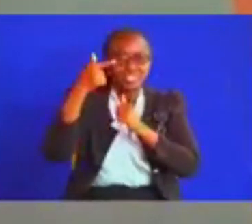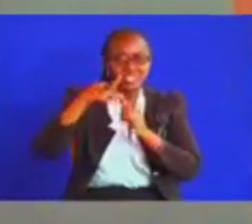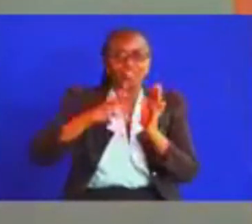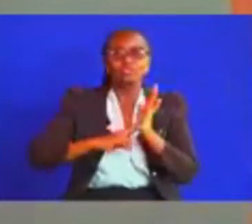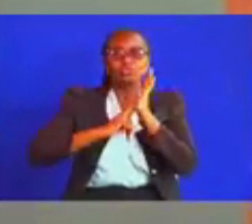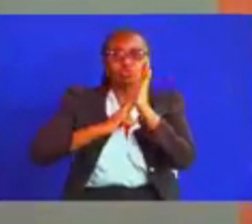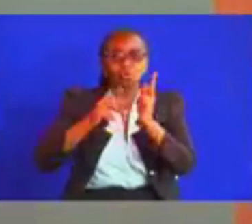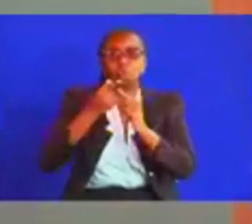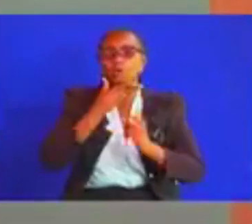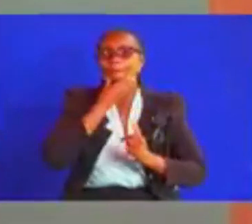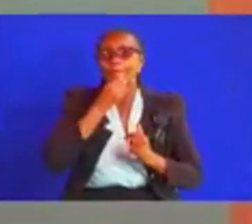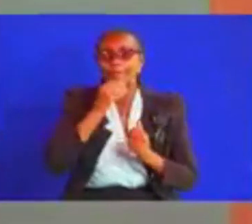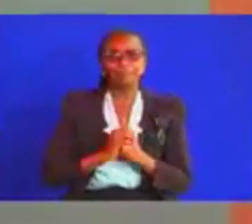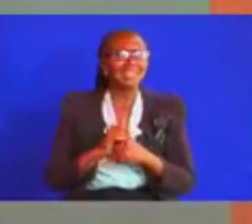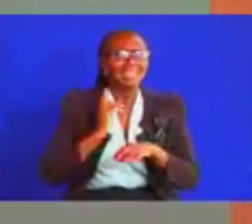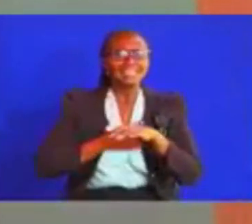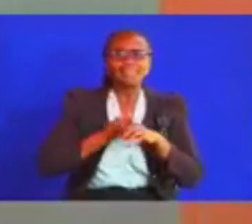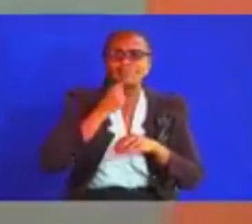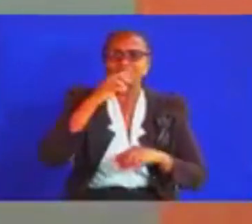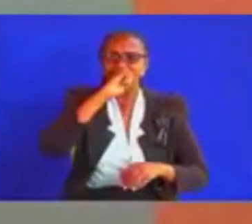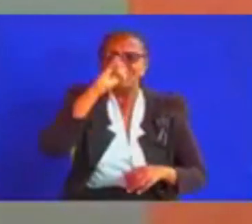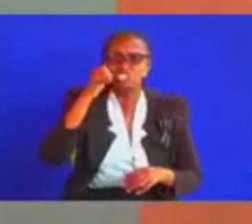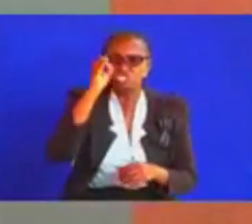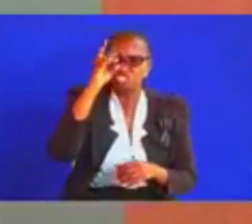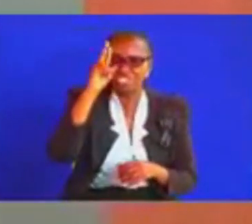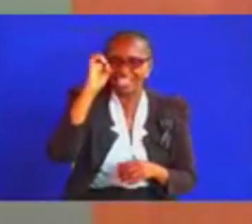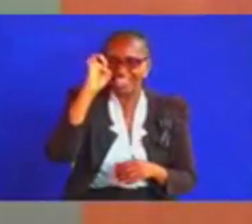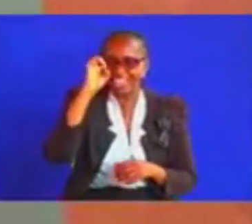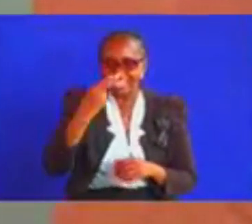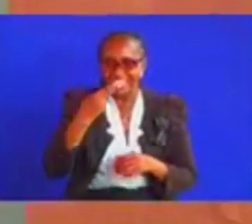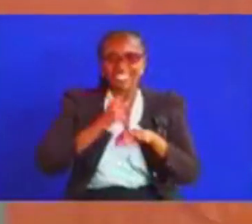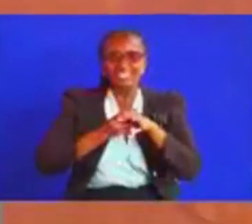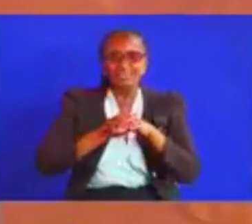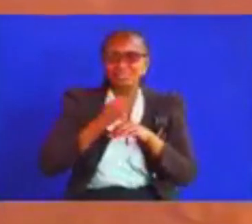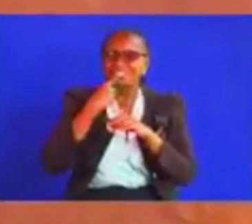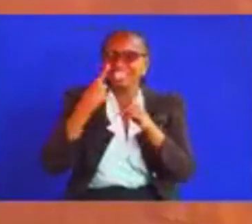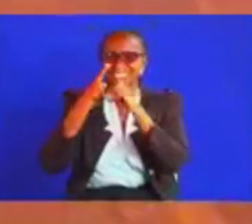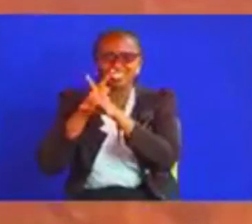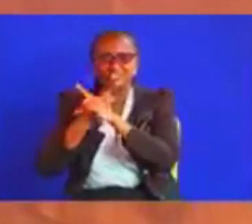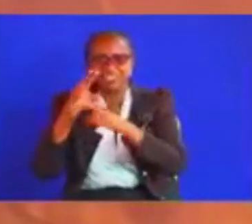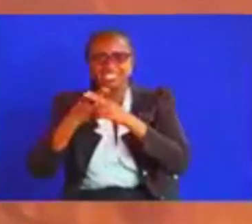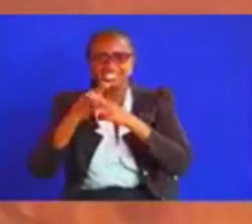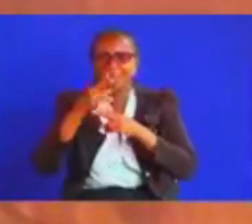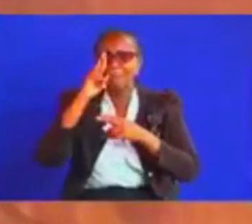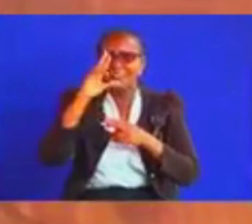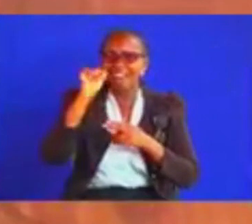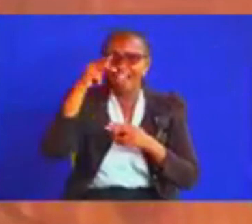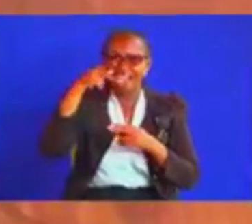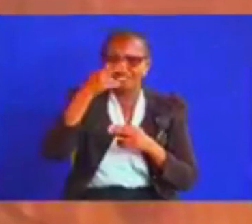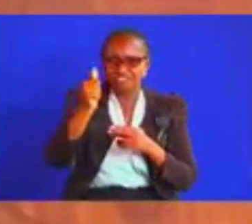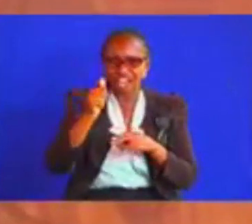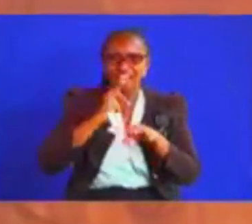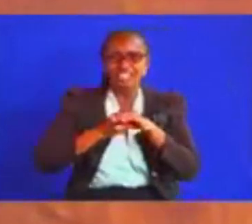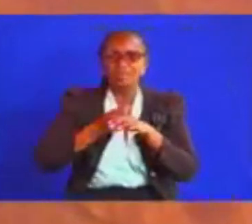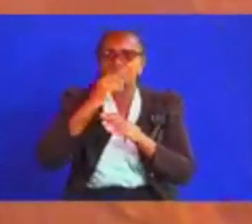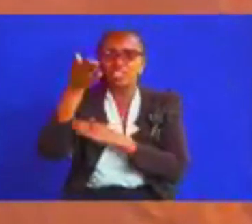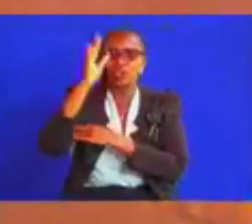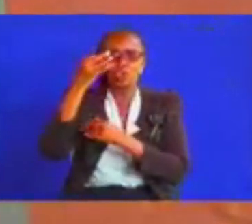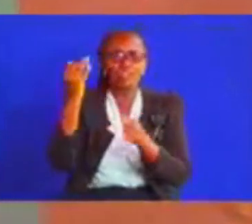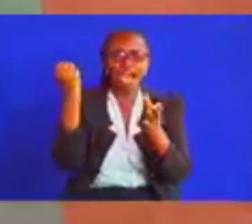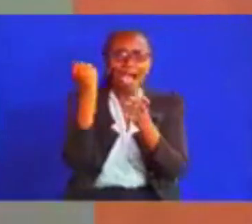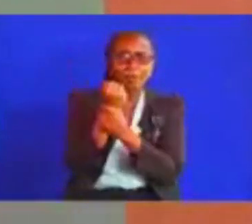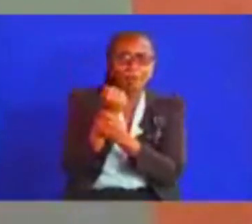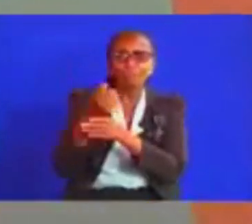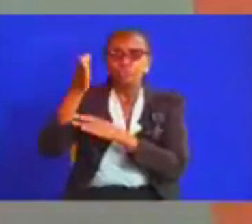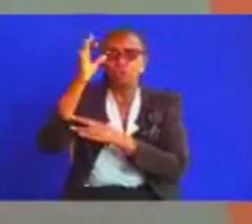to men. So when you say Jireh, when you say Sikenu, when you say Rapha, when you say the God of Abraham, the God